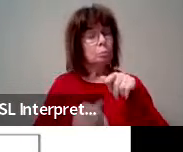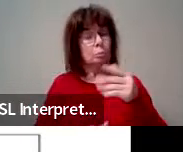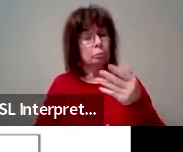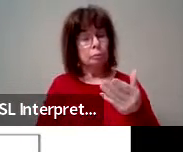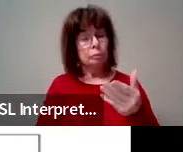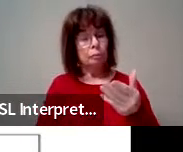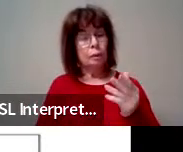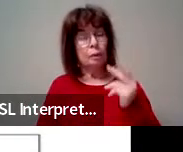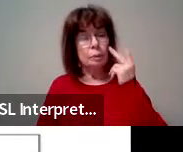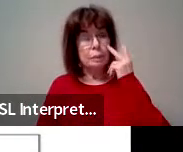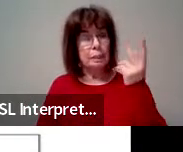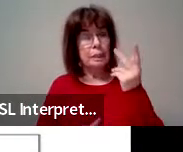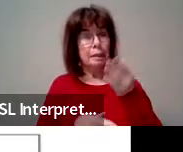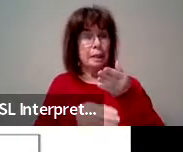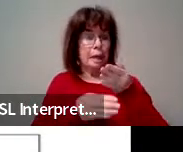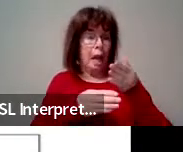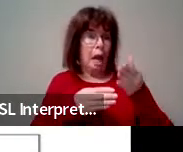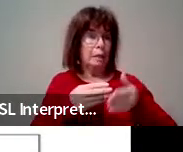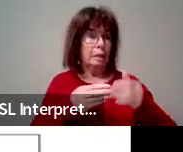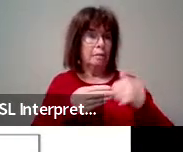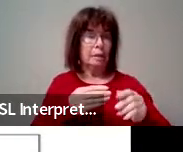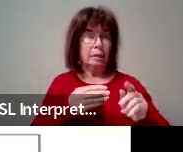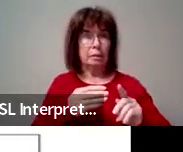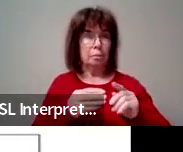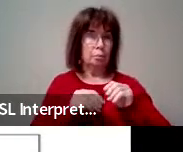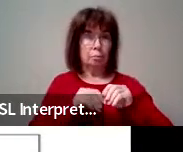going to see the end of this outbreak.